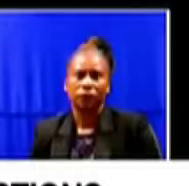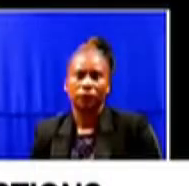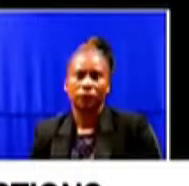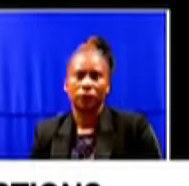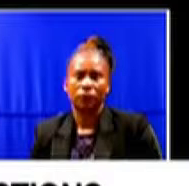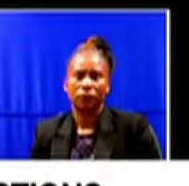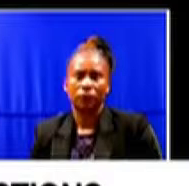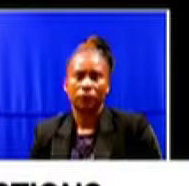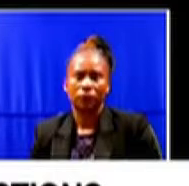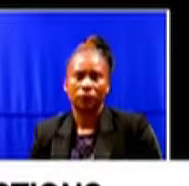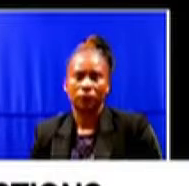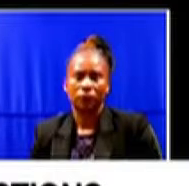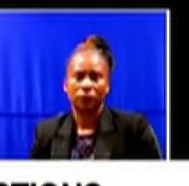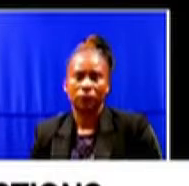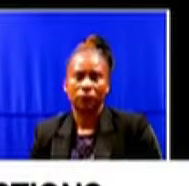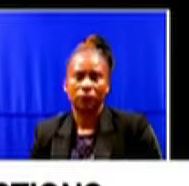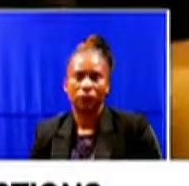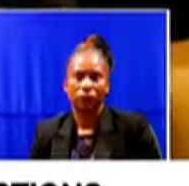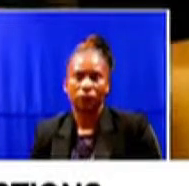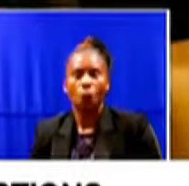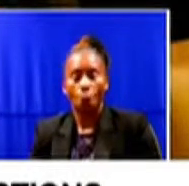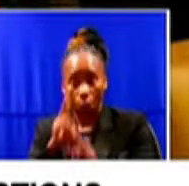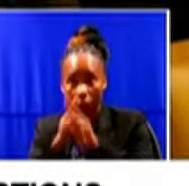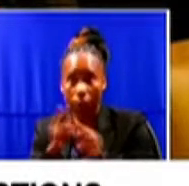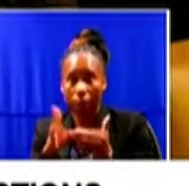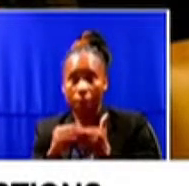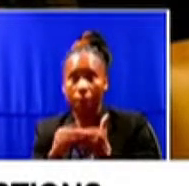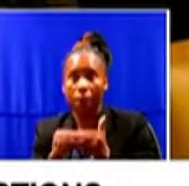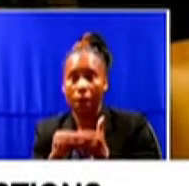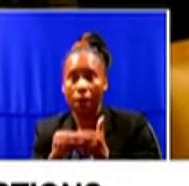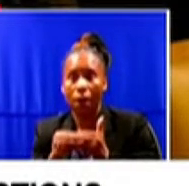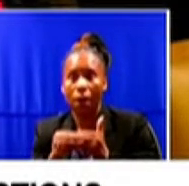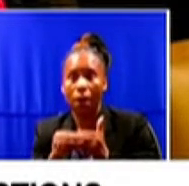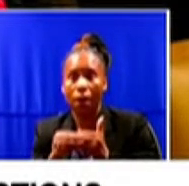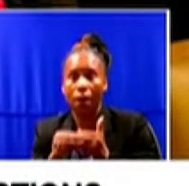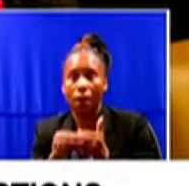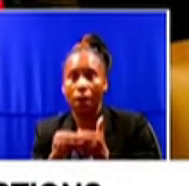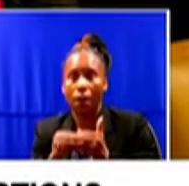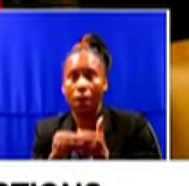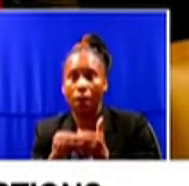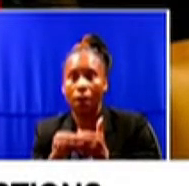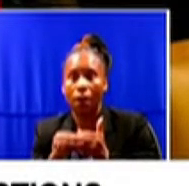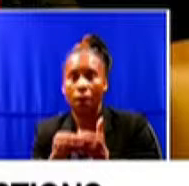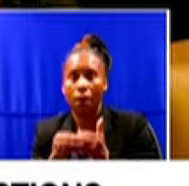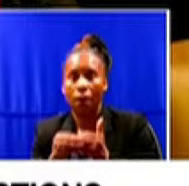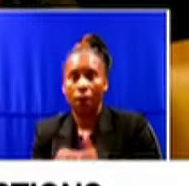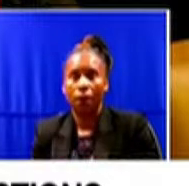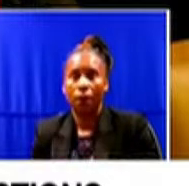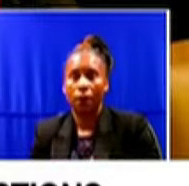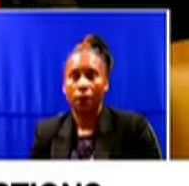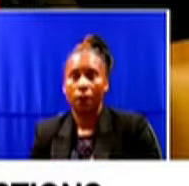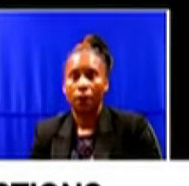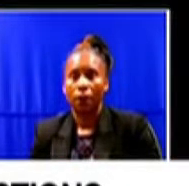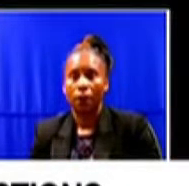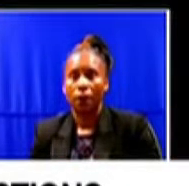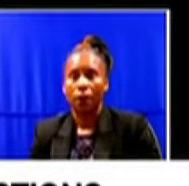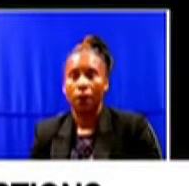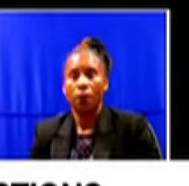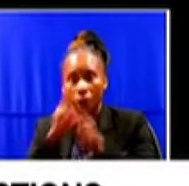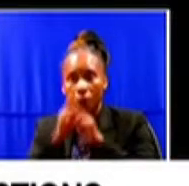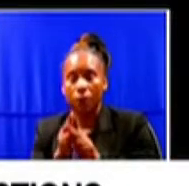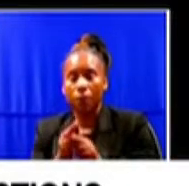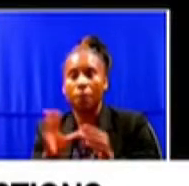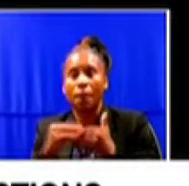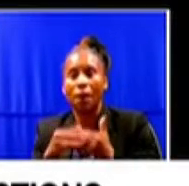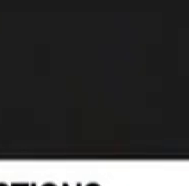honorable member. How you want to speak to us? Honorable member. Honorable member. No, what Delela then? Honorable member, no, but how do